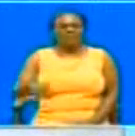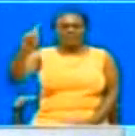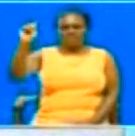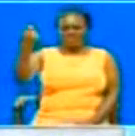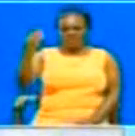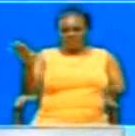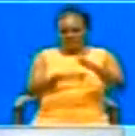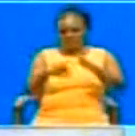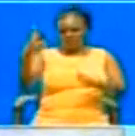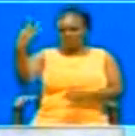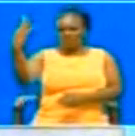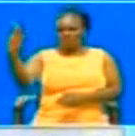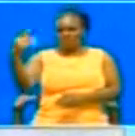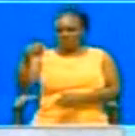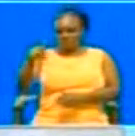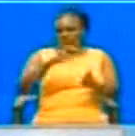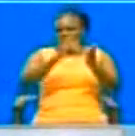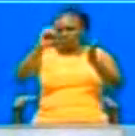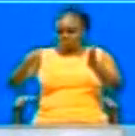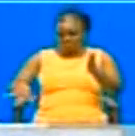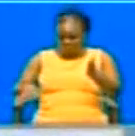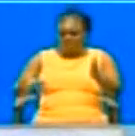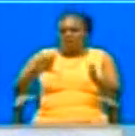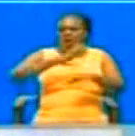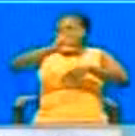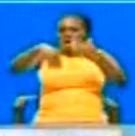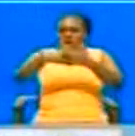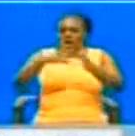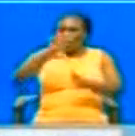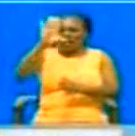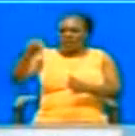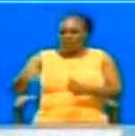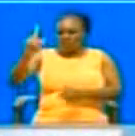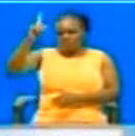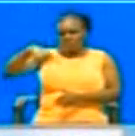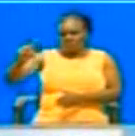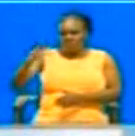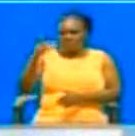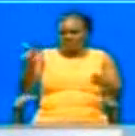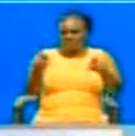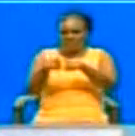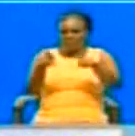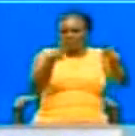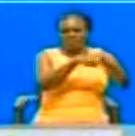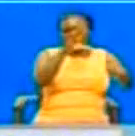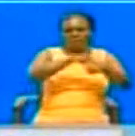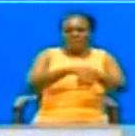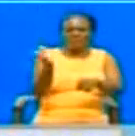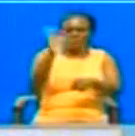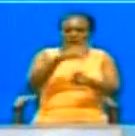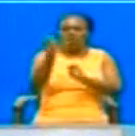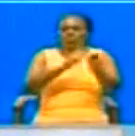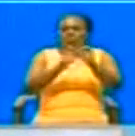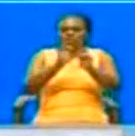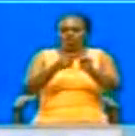Kenya under-23 football team was bundled out of the All-Africa Games qualifiers after a 1-1 draw in their return match against Egypt